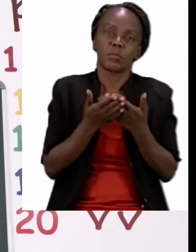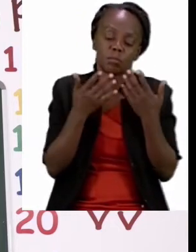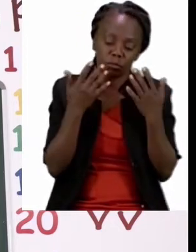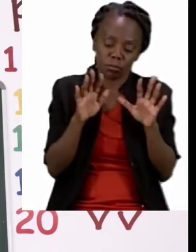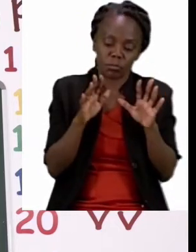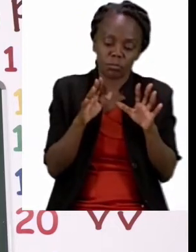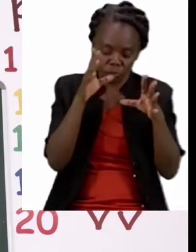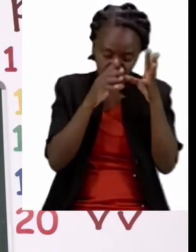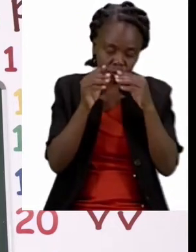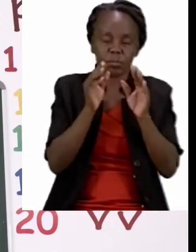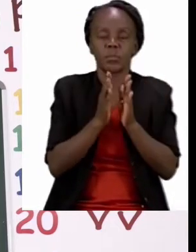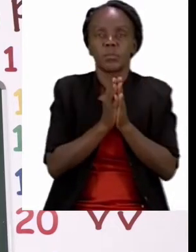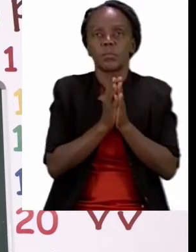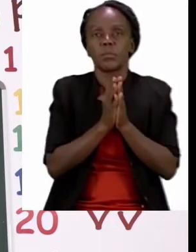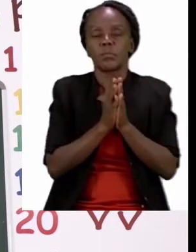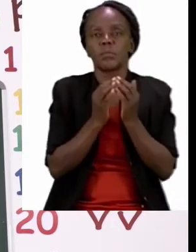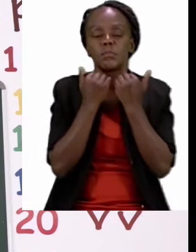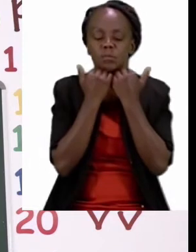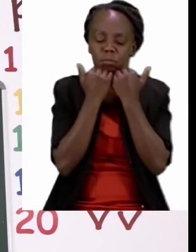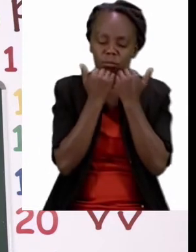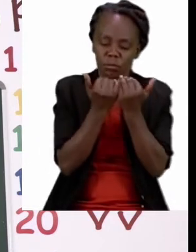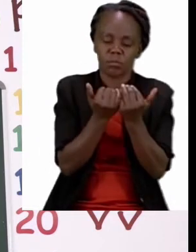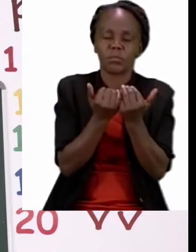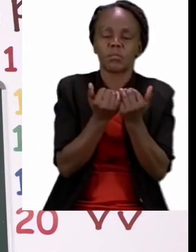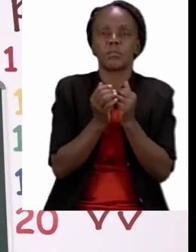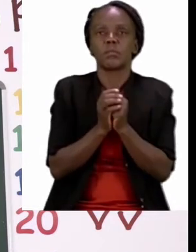lesson, it is very important for us to